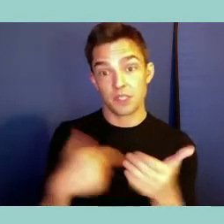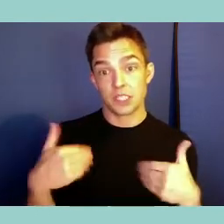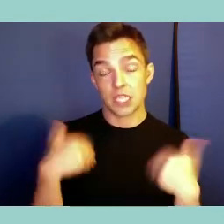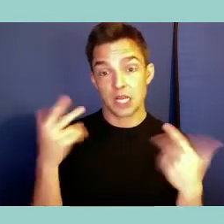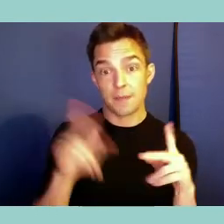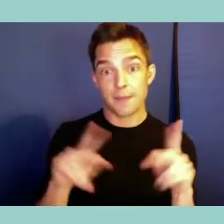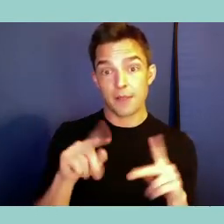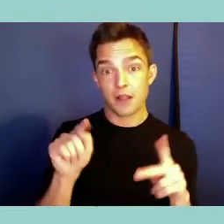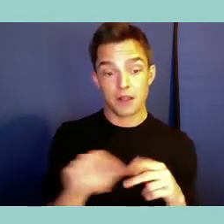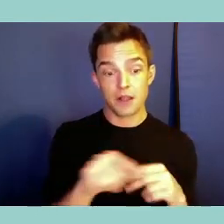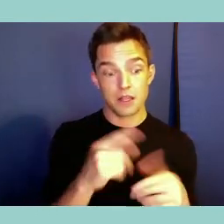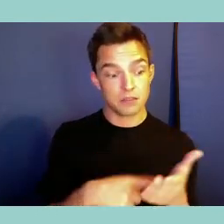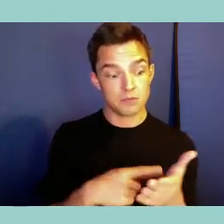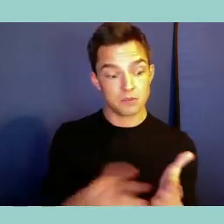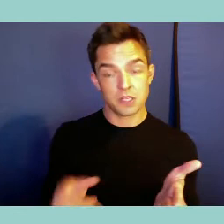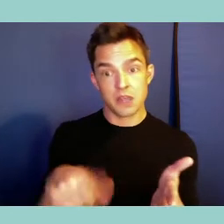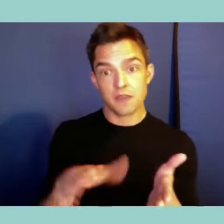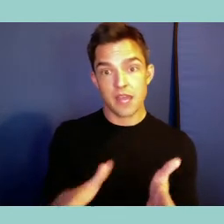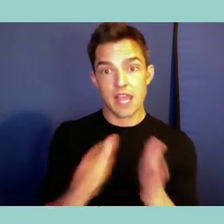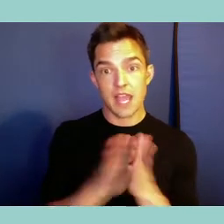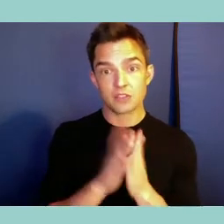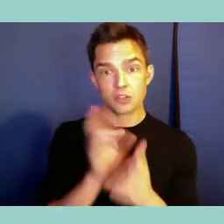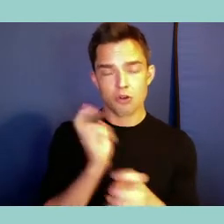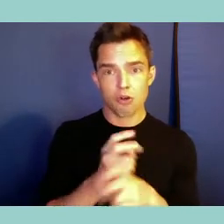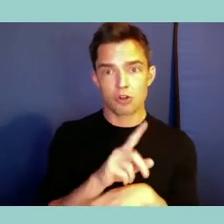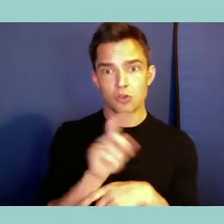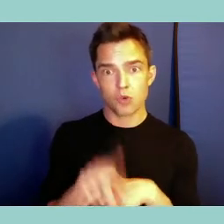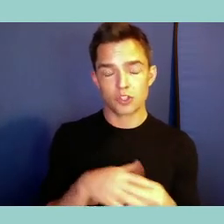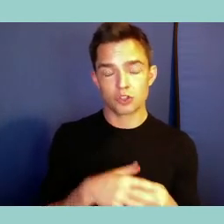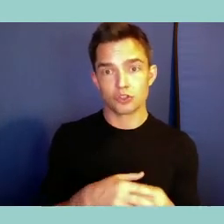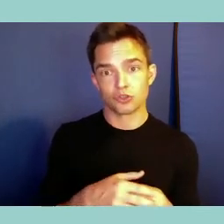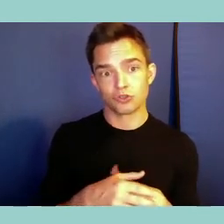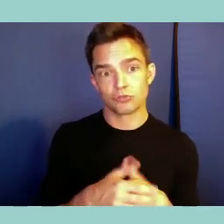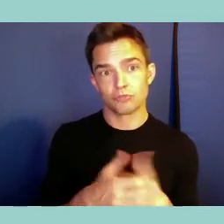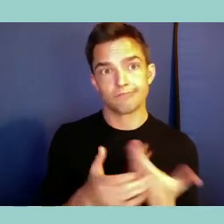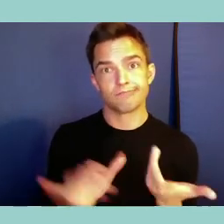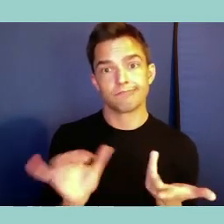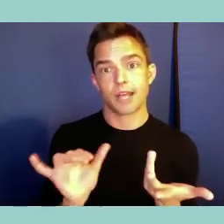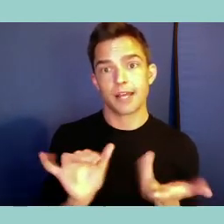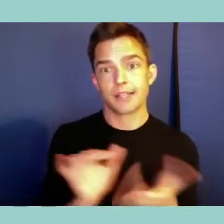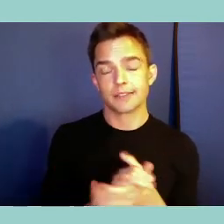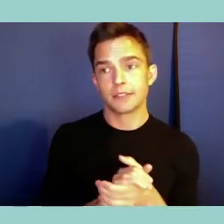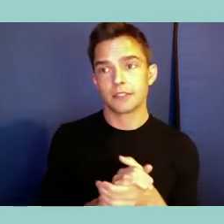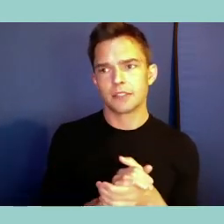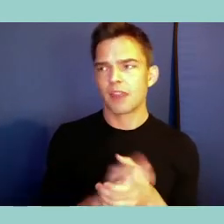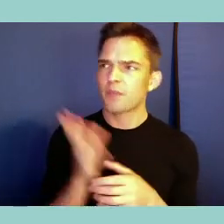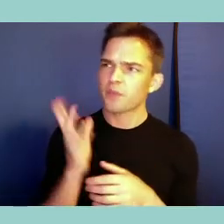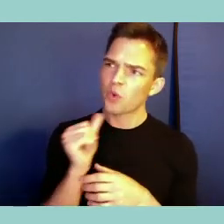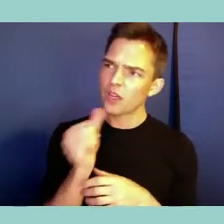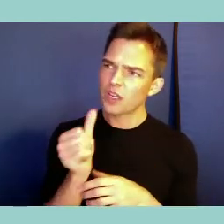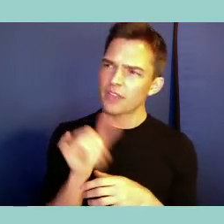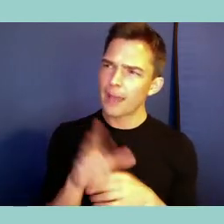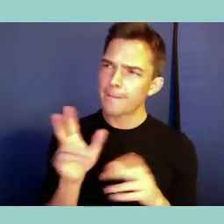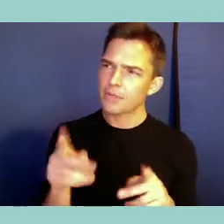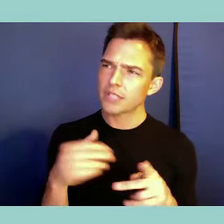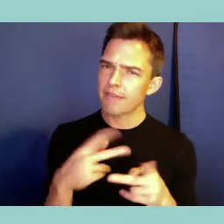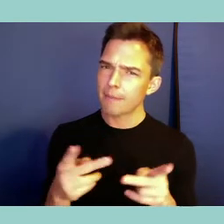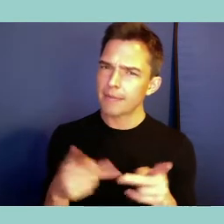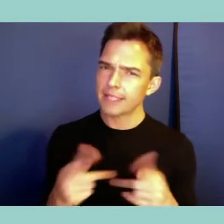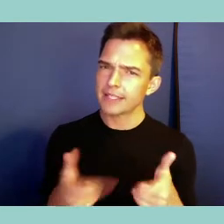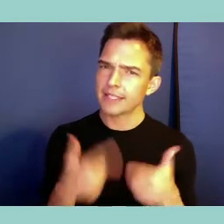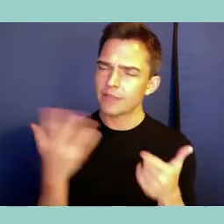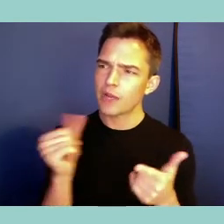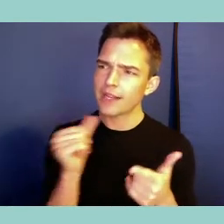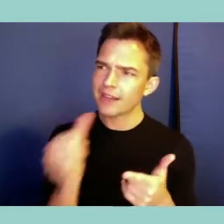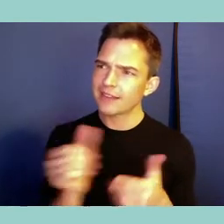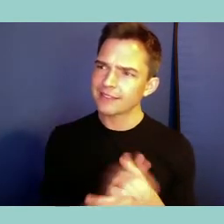sometimes really young people ask really hard questions, like, why doesn't that person have